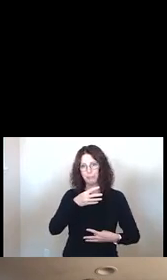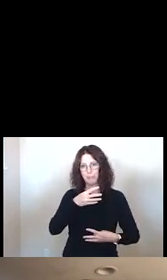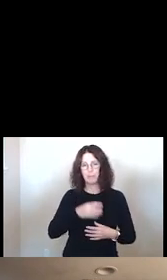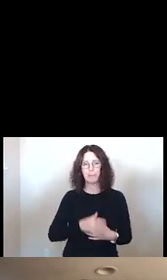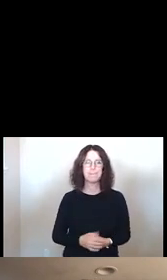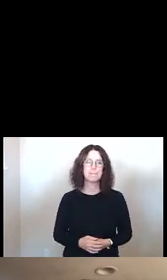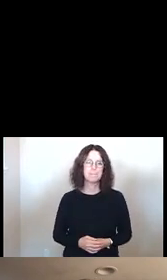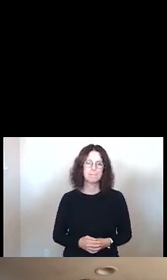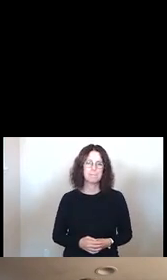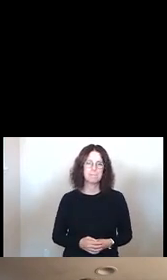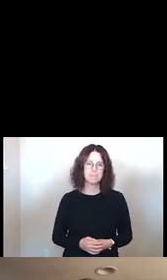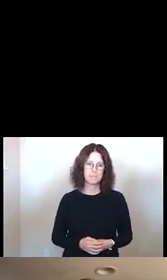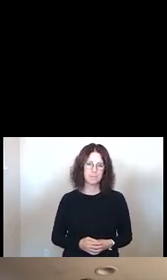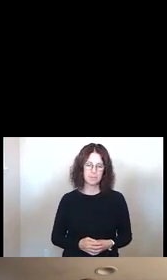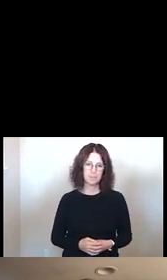is